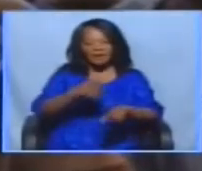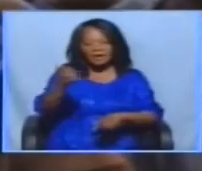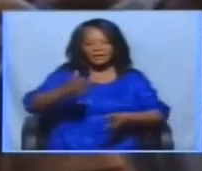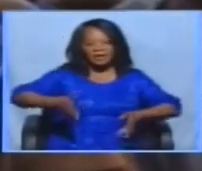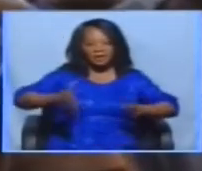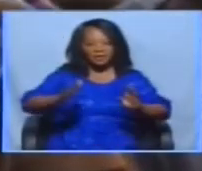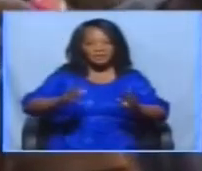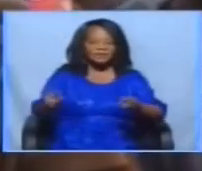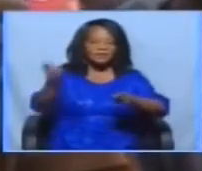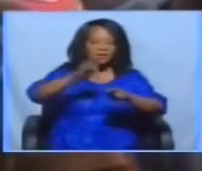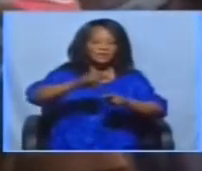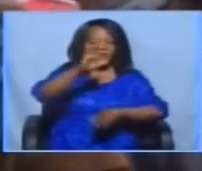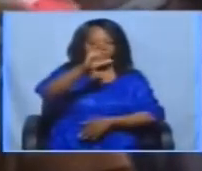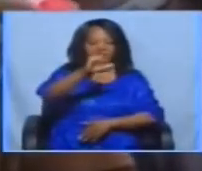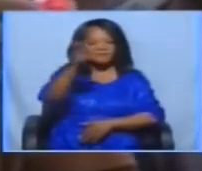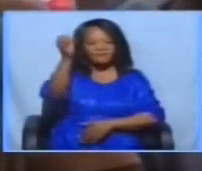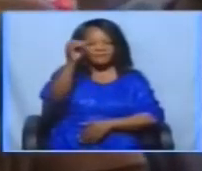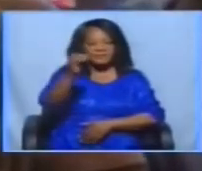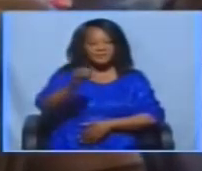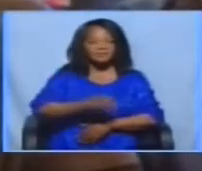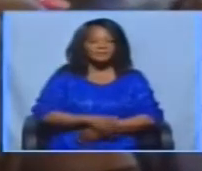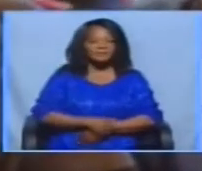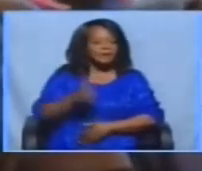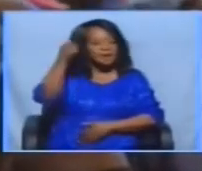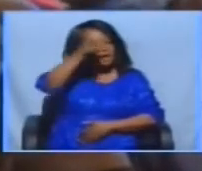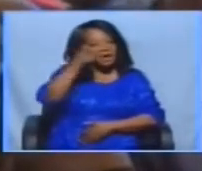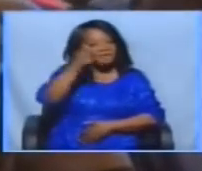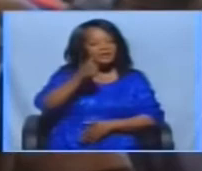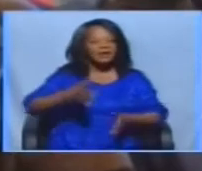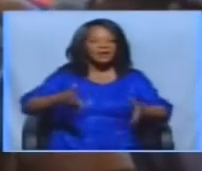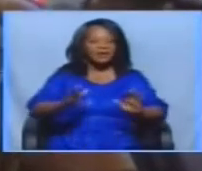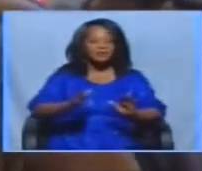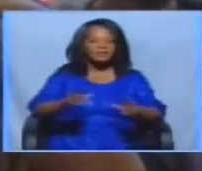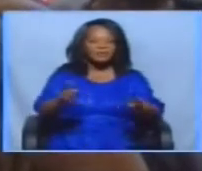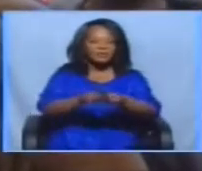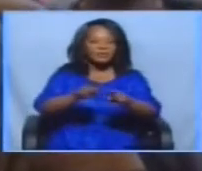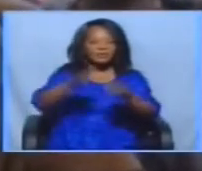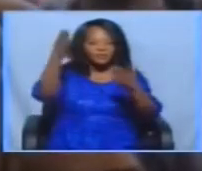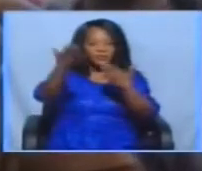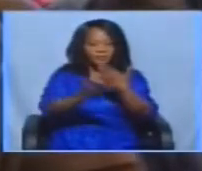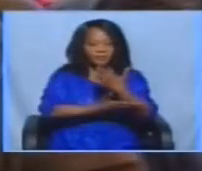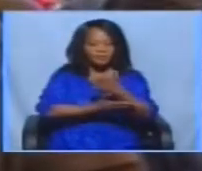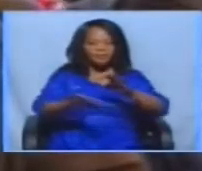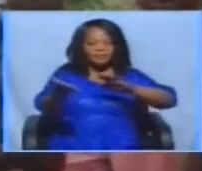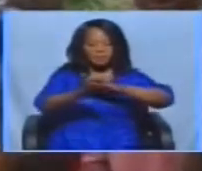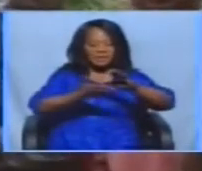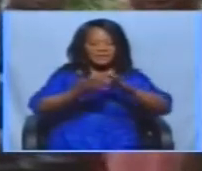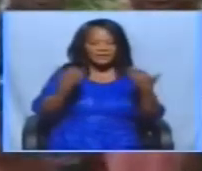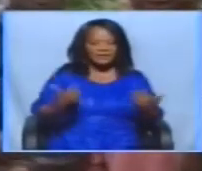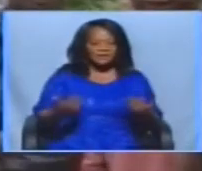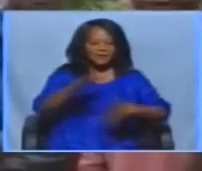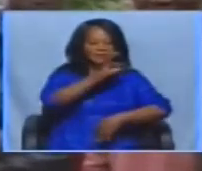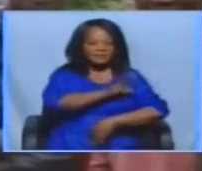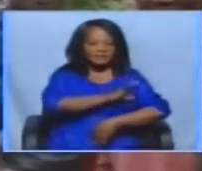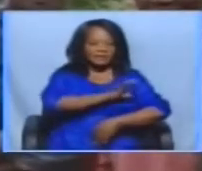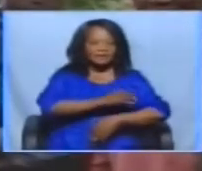getting, 35%. We want also asset allowance to be introduced at 25% of basic. Ture romba